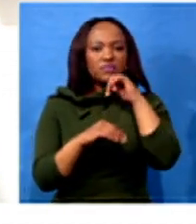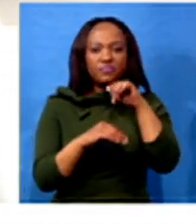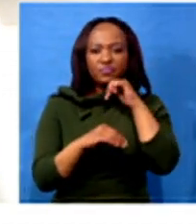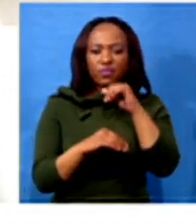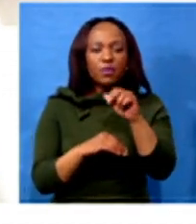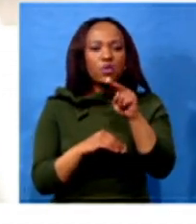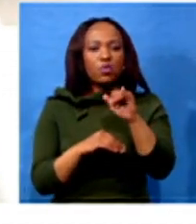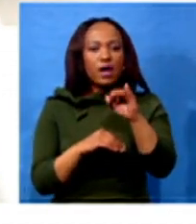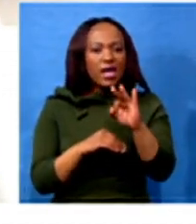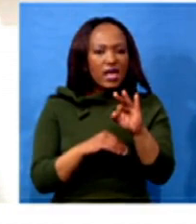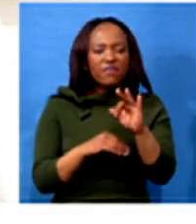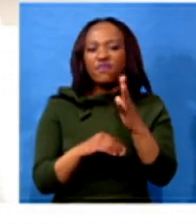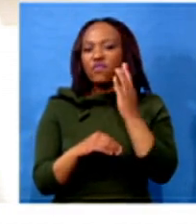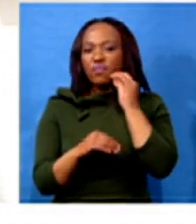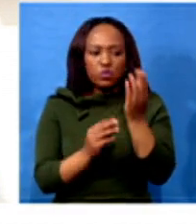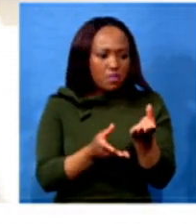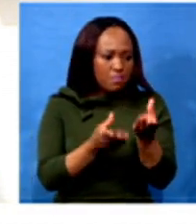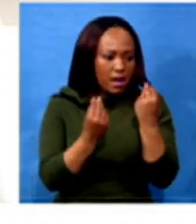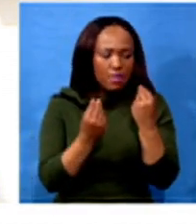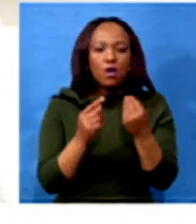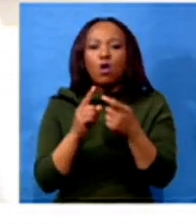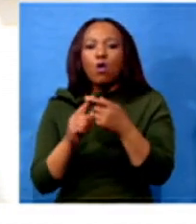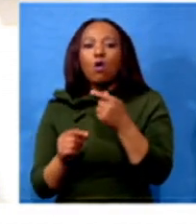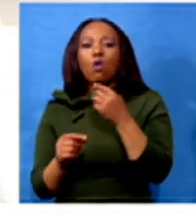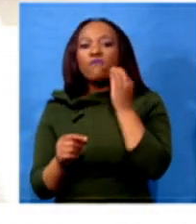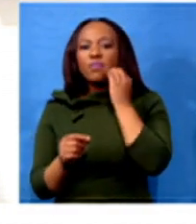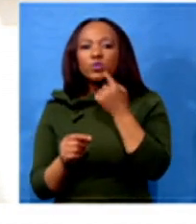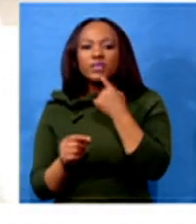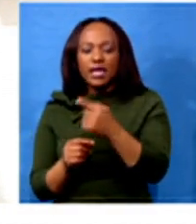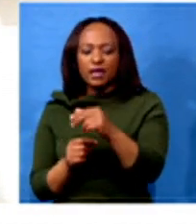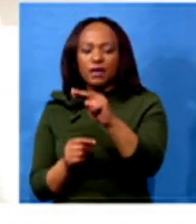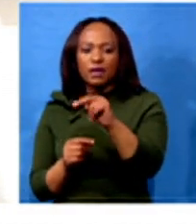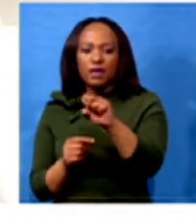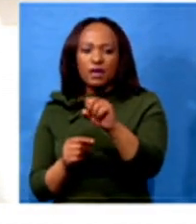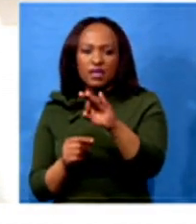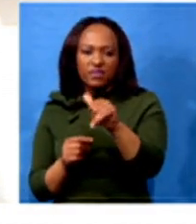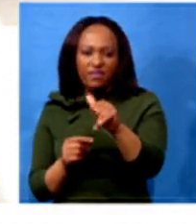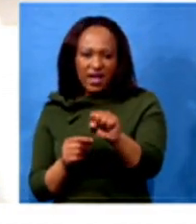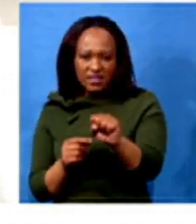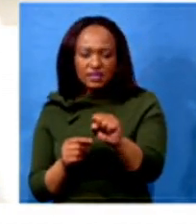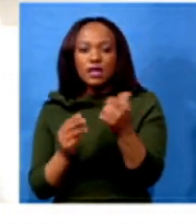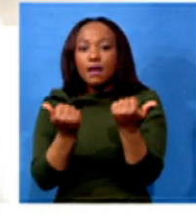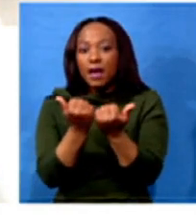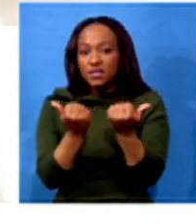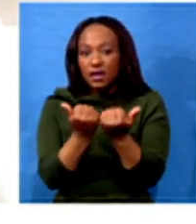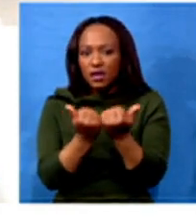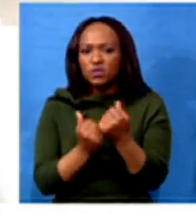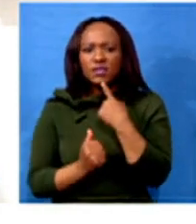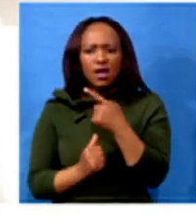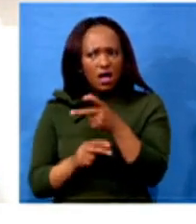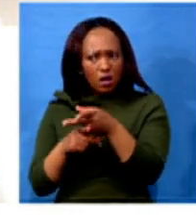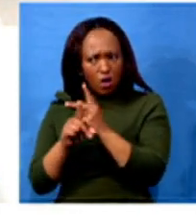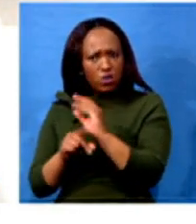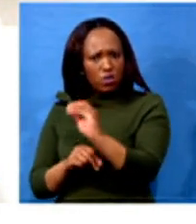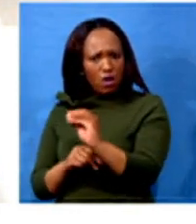UIF or we get information from NSFAS that says you actually have a loan from them